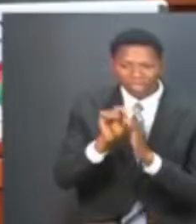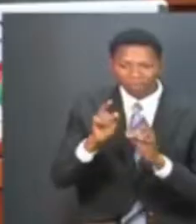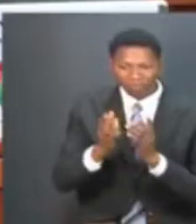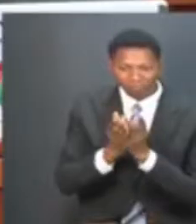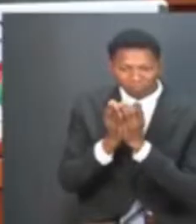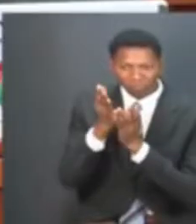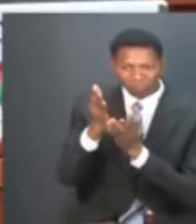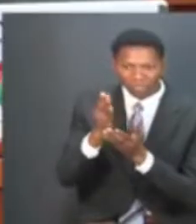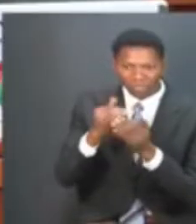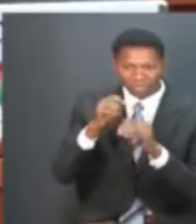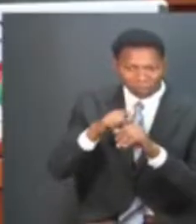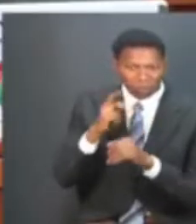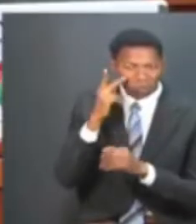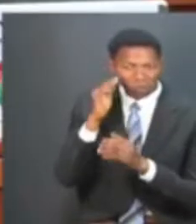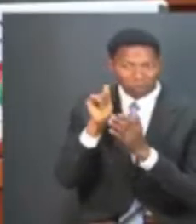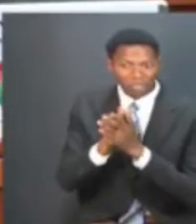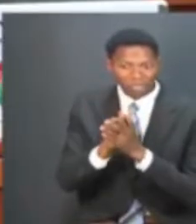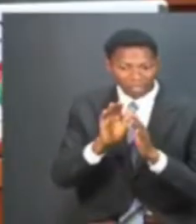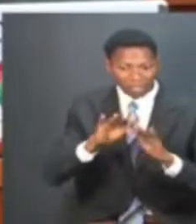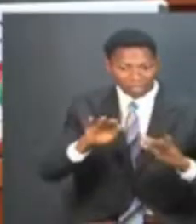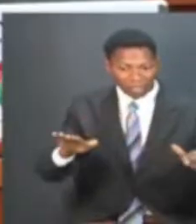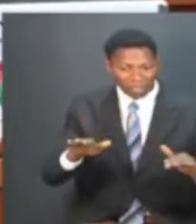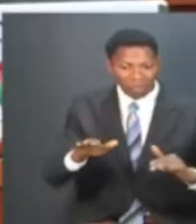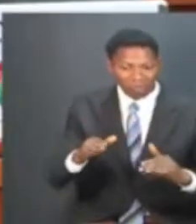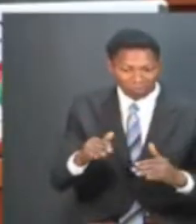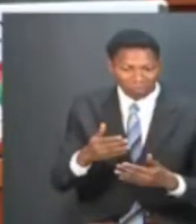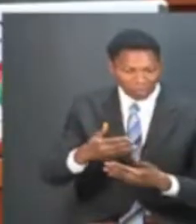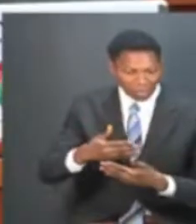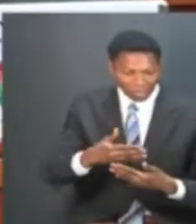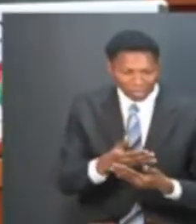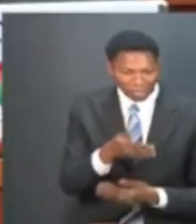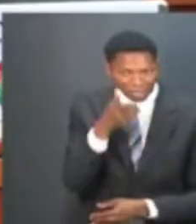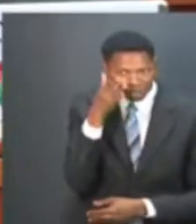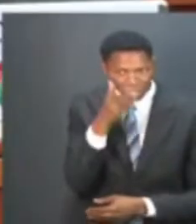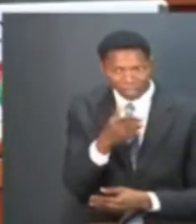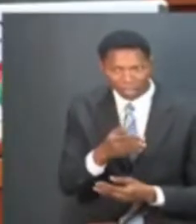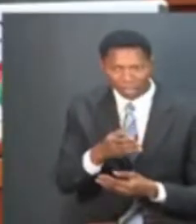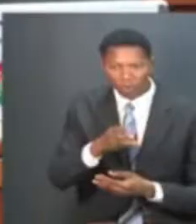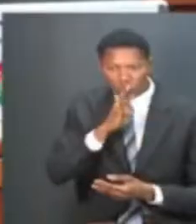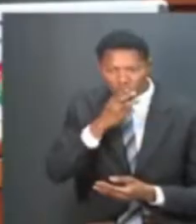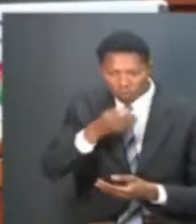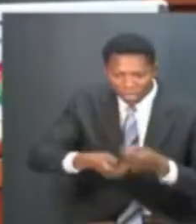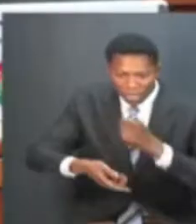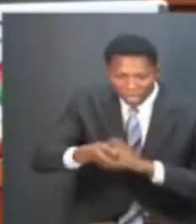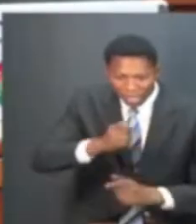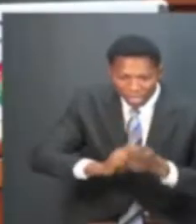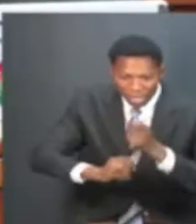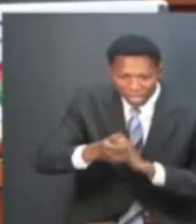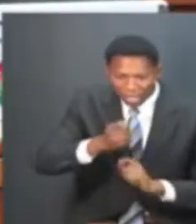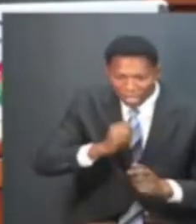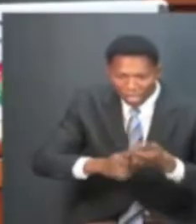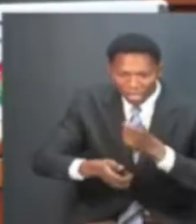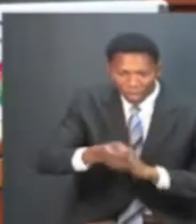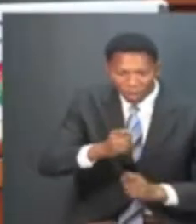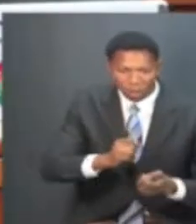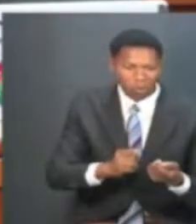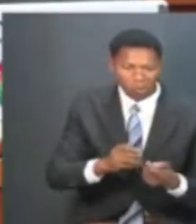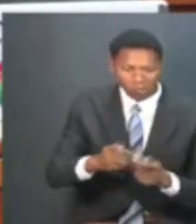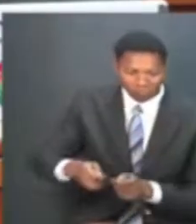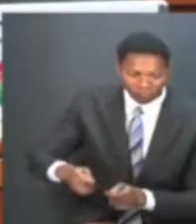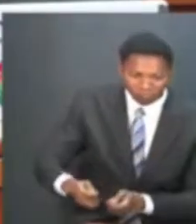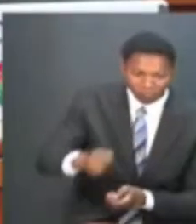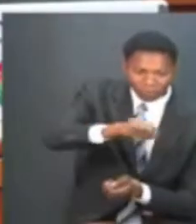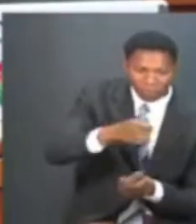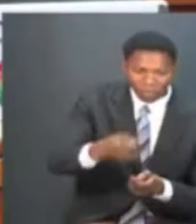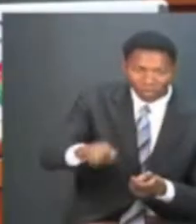and a cup scooping water because there's leakage and water is getting into the boat. So if